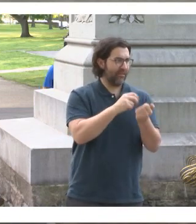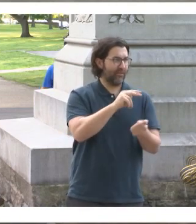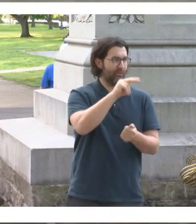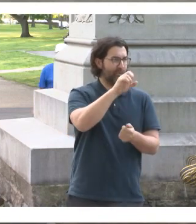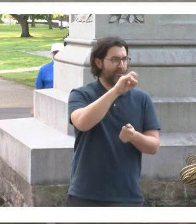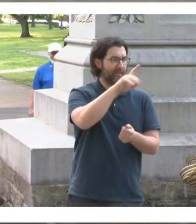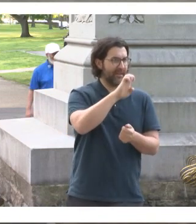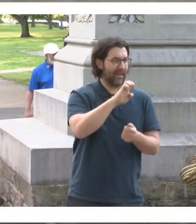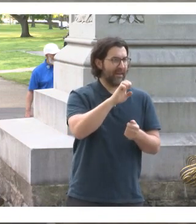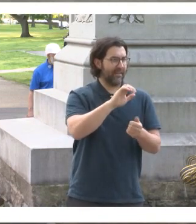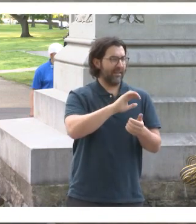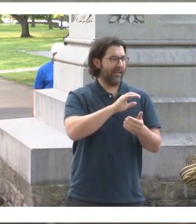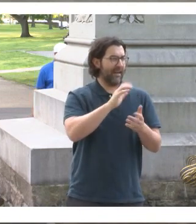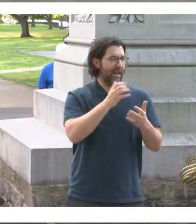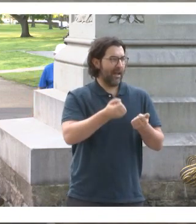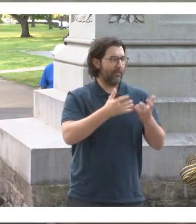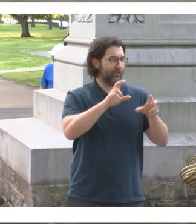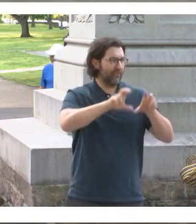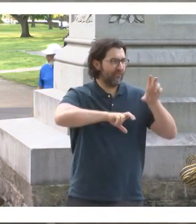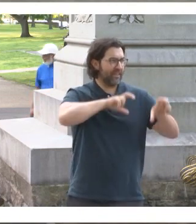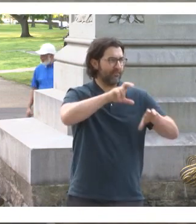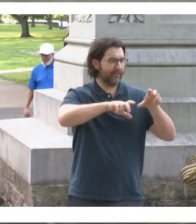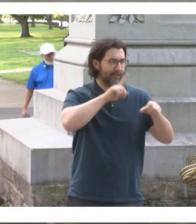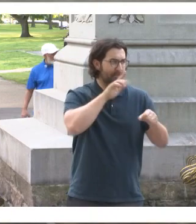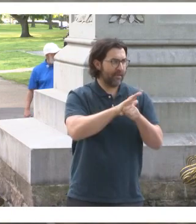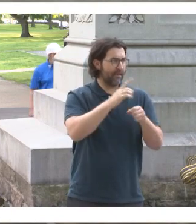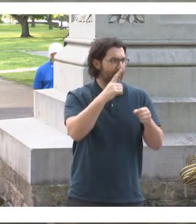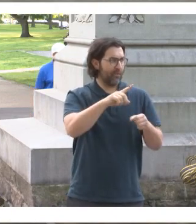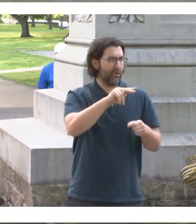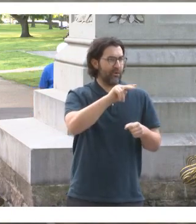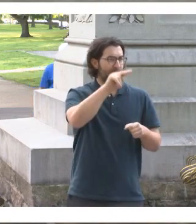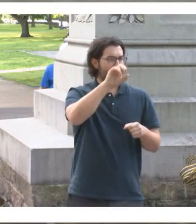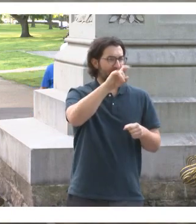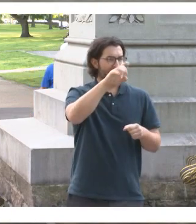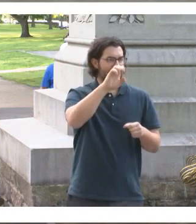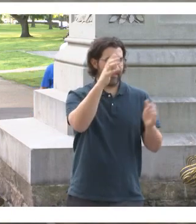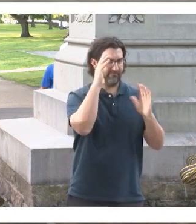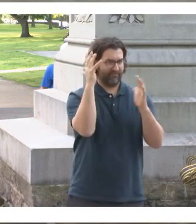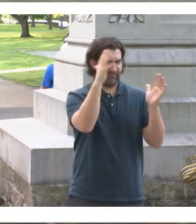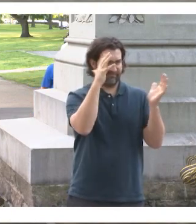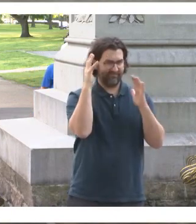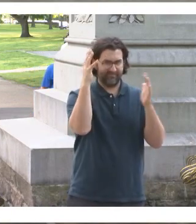side and the amount of investments that she puts in to the north side. Please give her a hand.